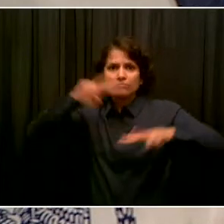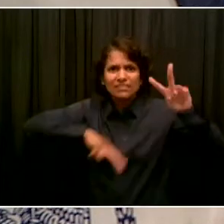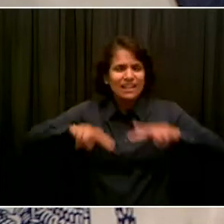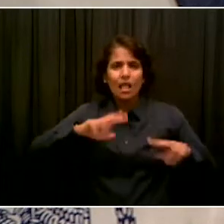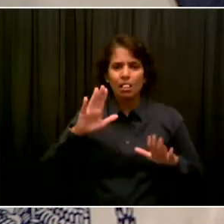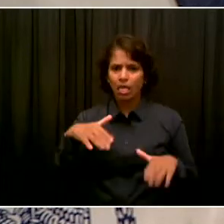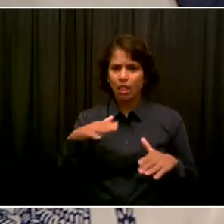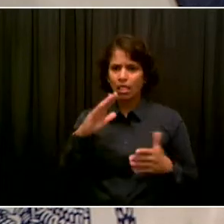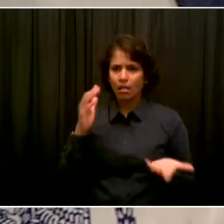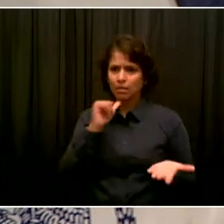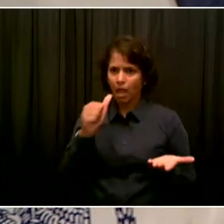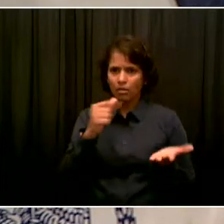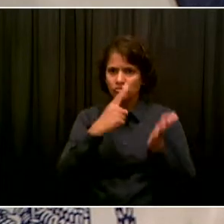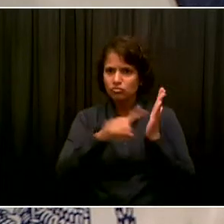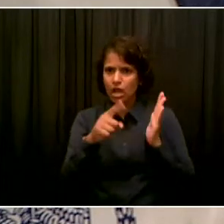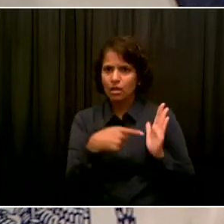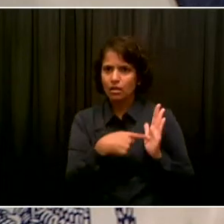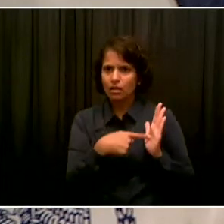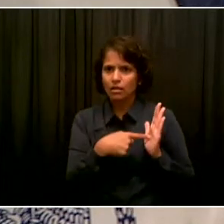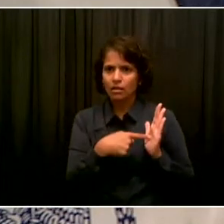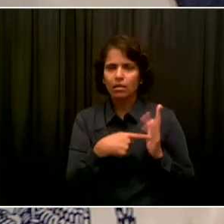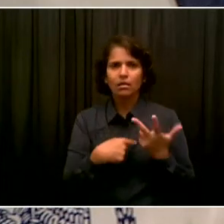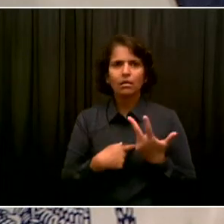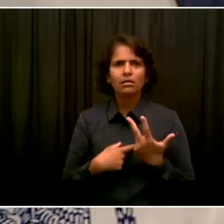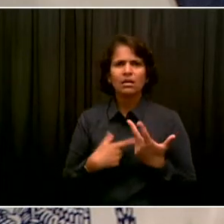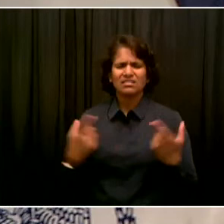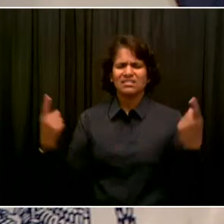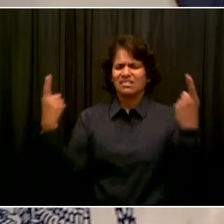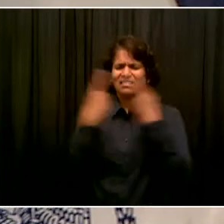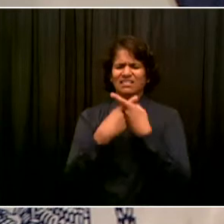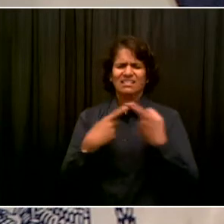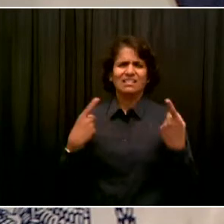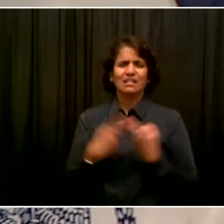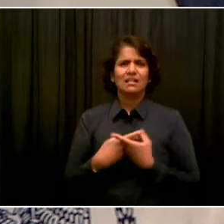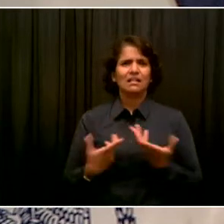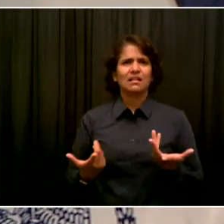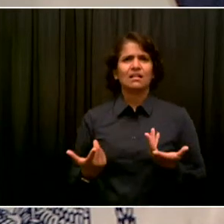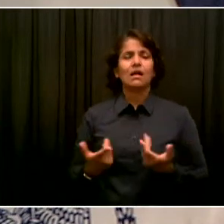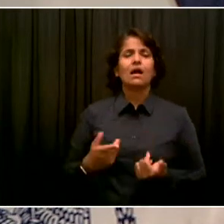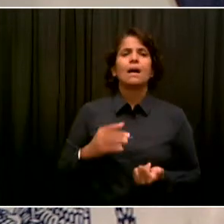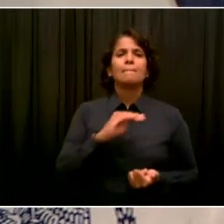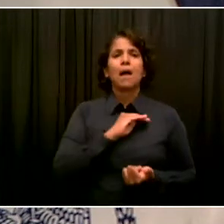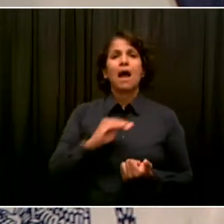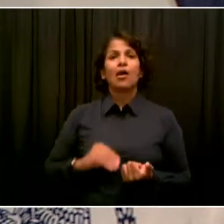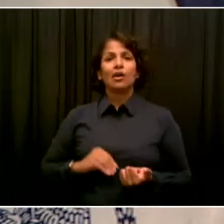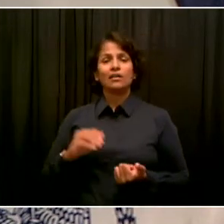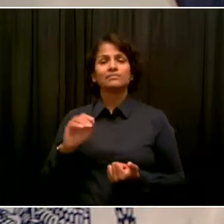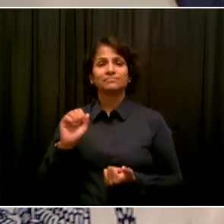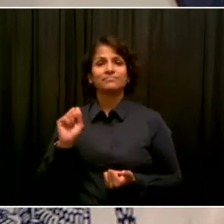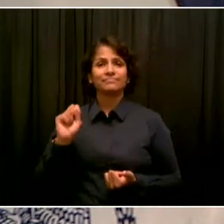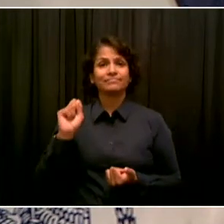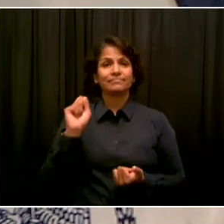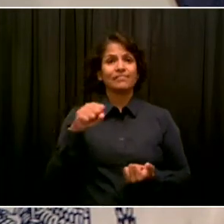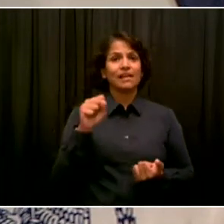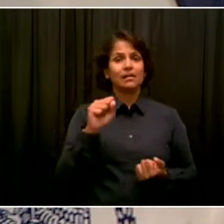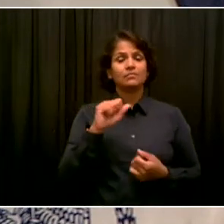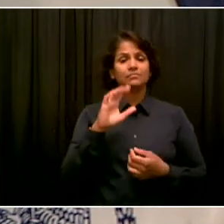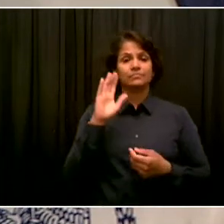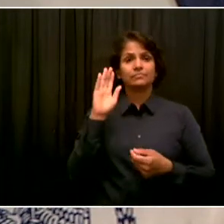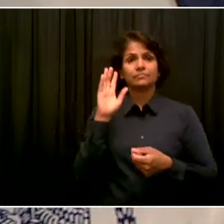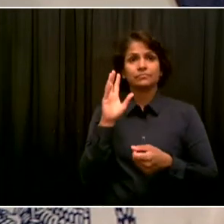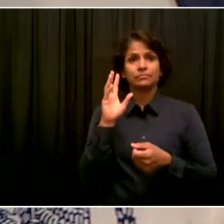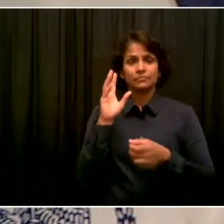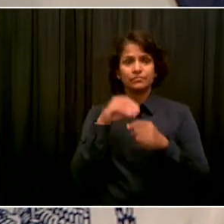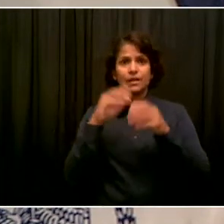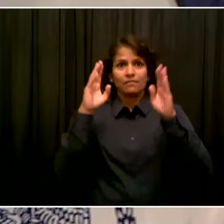I've worked on these issues of child protection for decades. And every single one of these tragedies needs a full investigation.